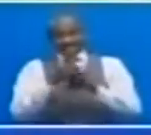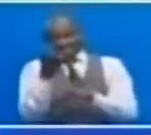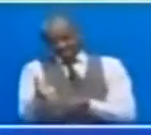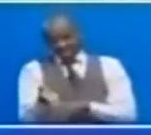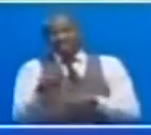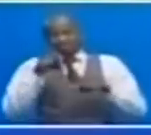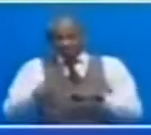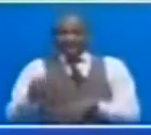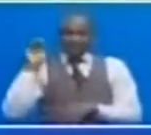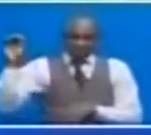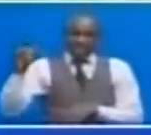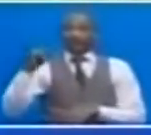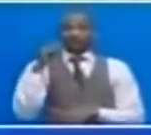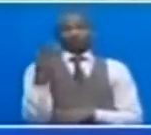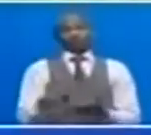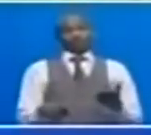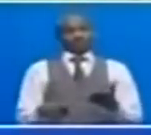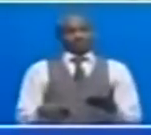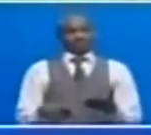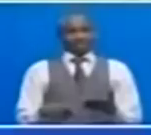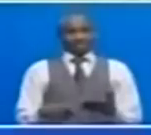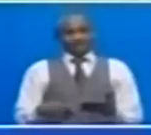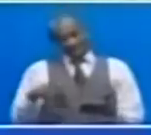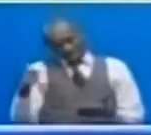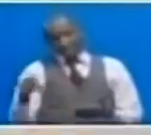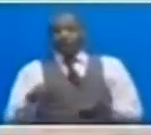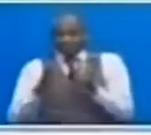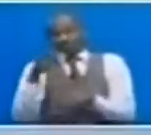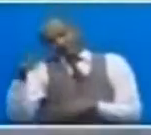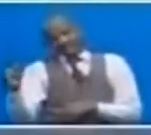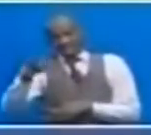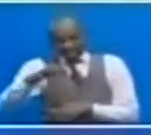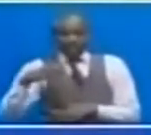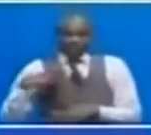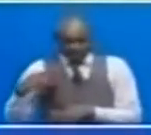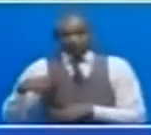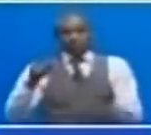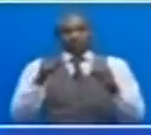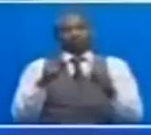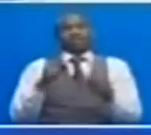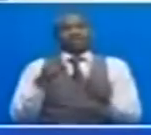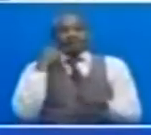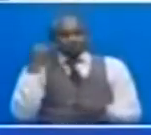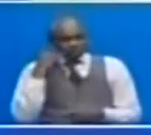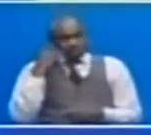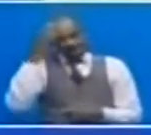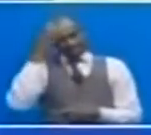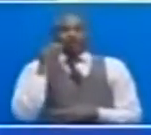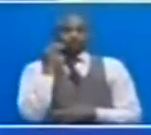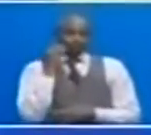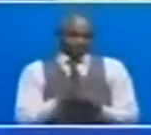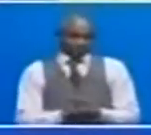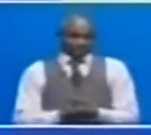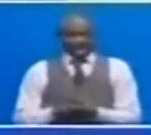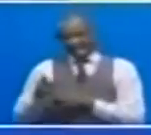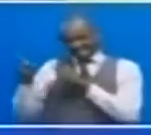this morning nimepitia nimeambiwa Nakuru Nursing wamepata nafasi. That's why tunamtoa tunampeleka Nakuru Nursing home. Lillian Atita